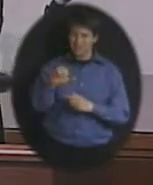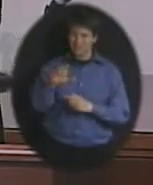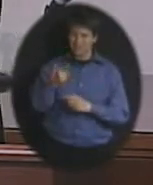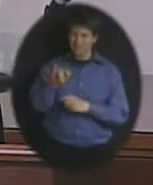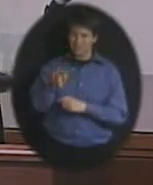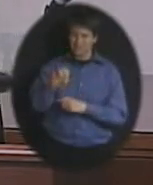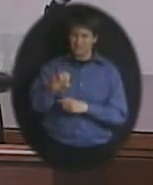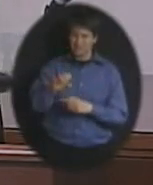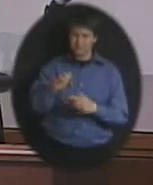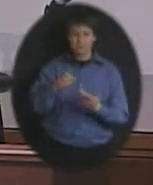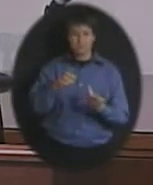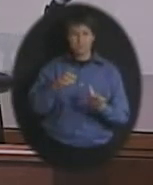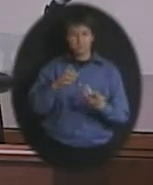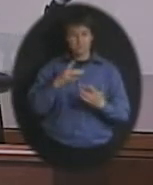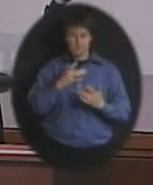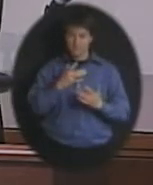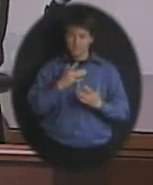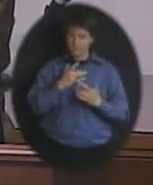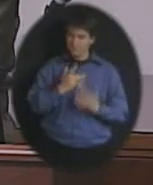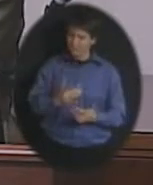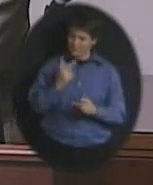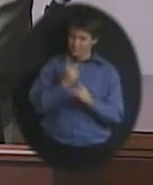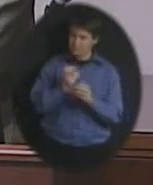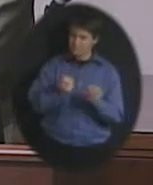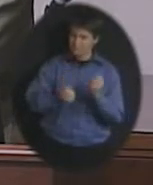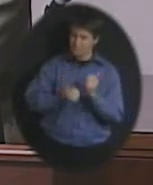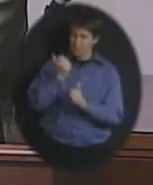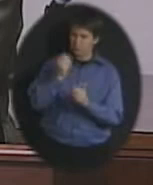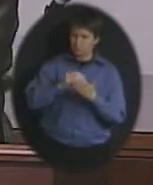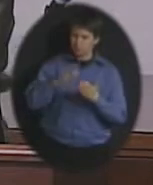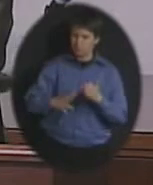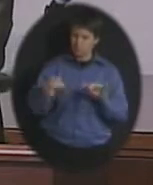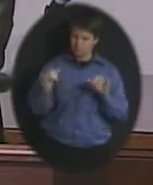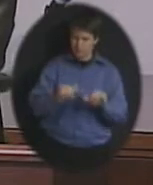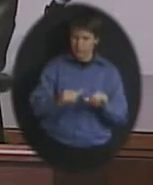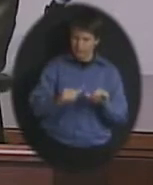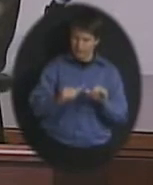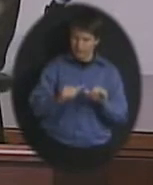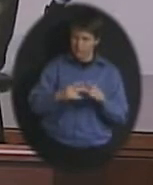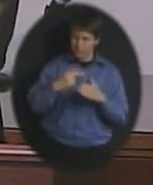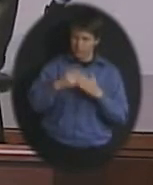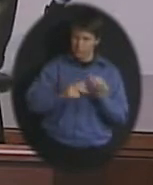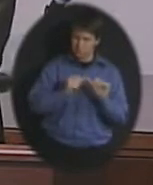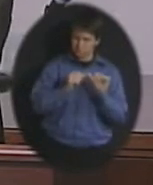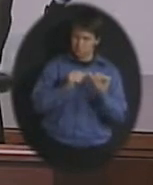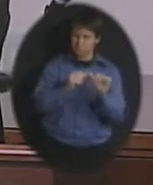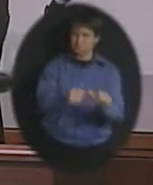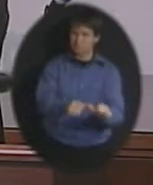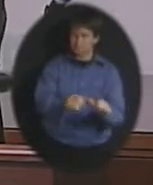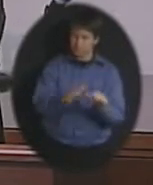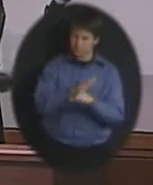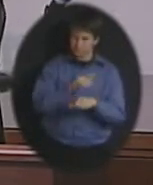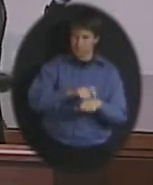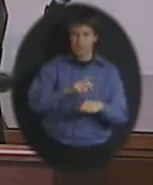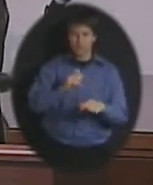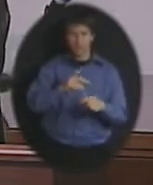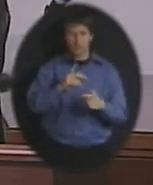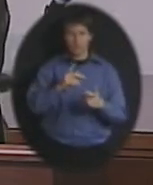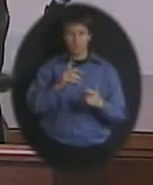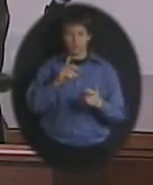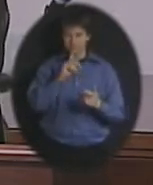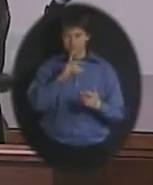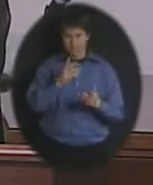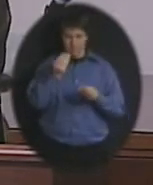retention rate is very high, however, and we've been pleased to see that grow, which tells us that what we're doing in Avid is meeting the students' needs.